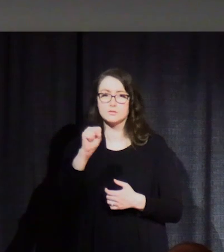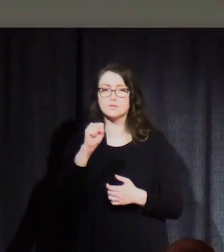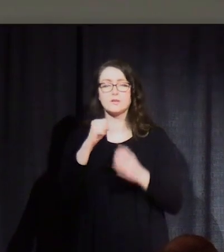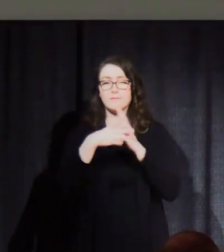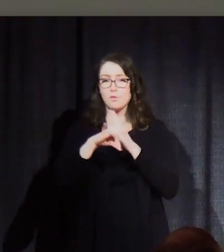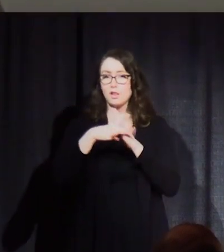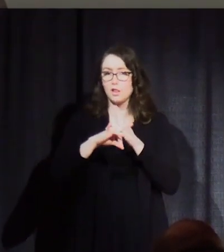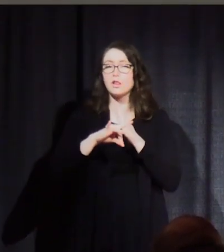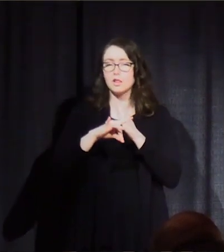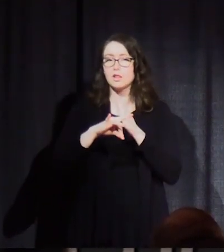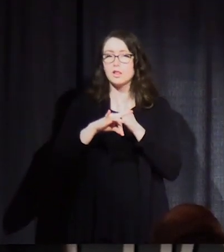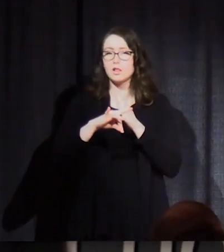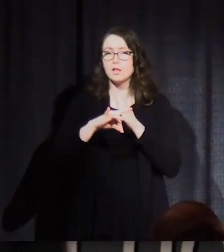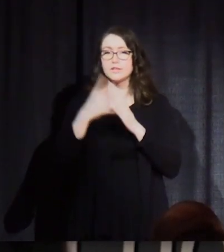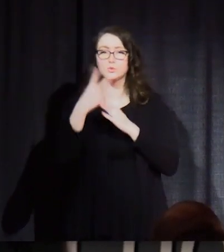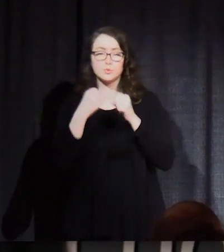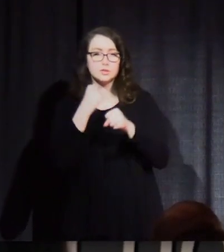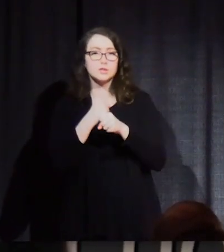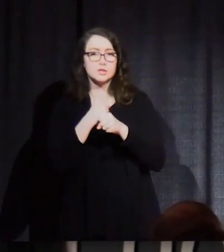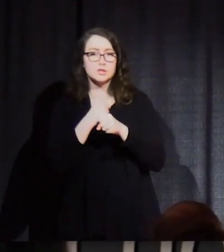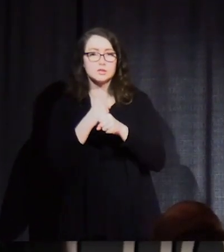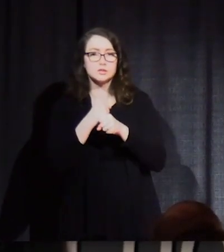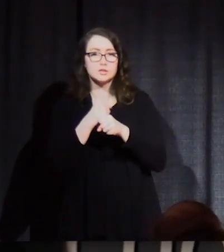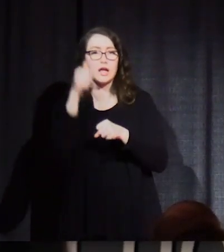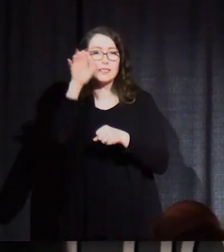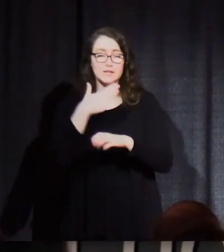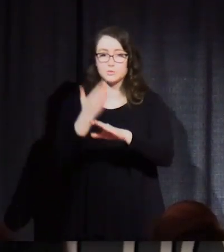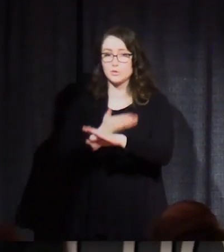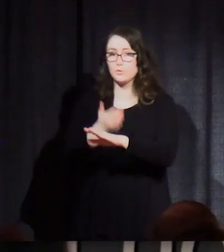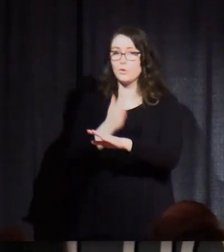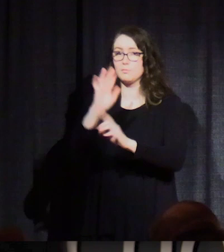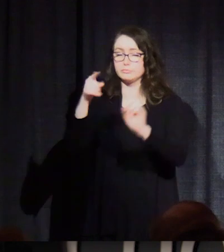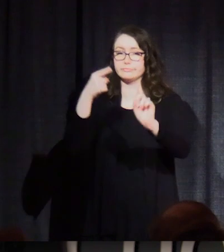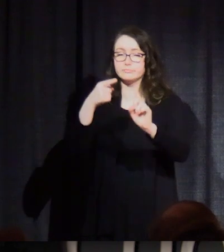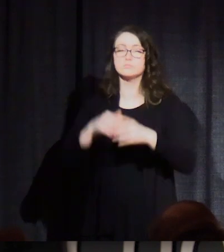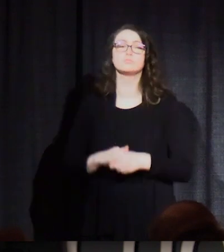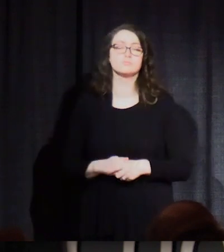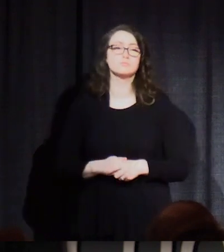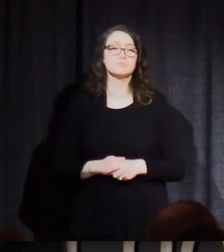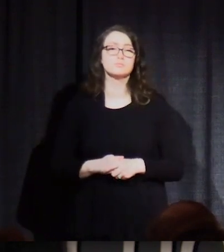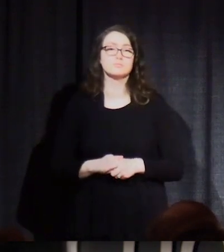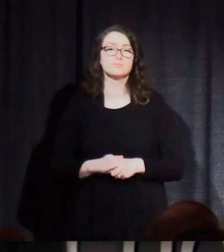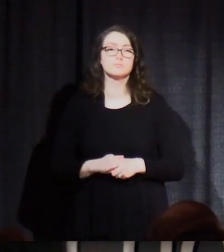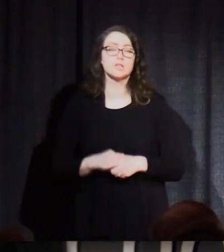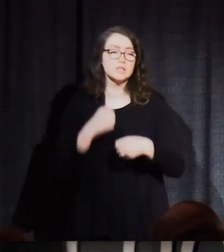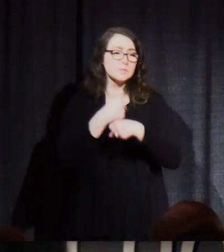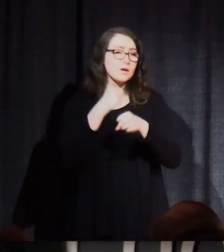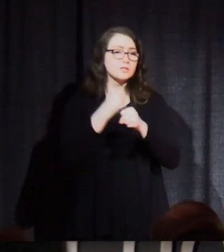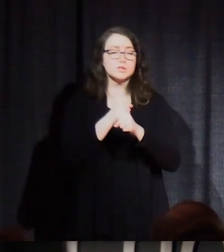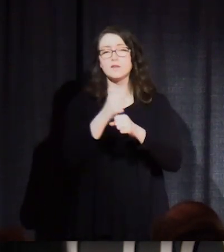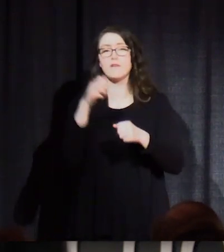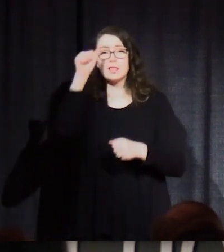electricity, less than 2 years. Alaska's renewable potential. The production of Alaska's vast